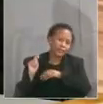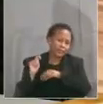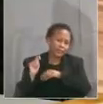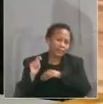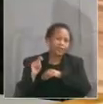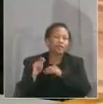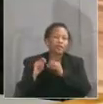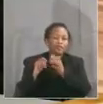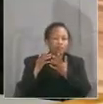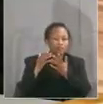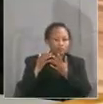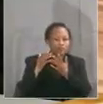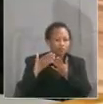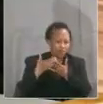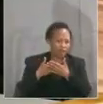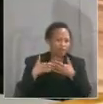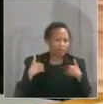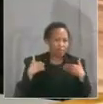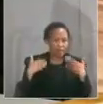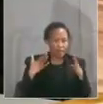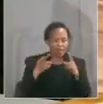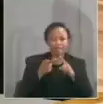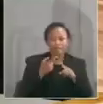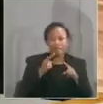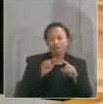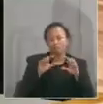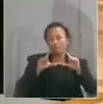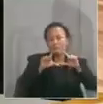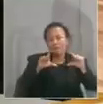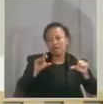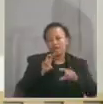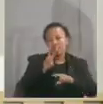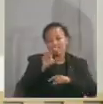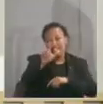And you can begin with, from paragraph 27.